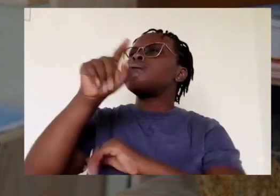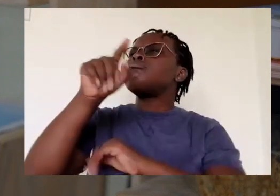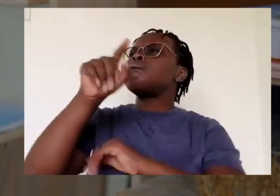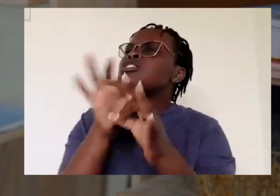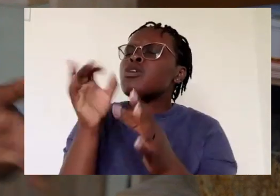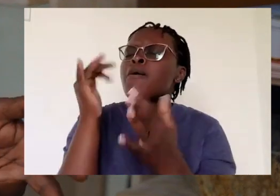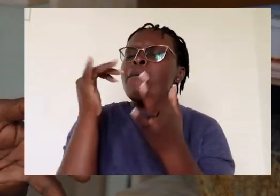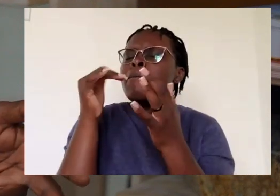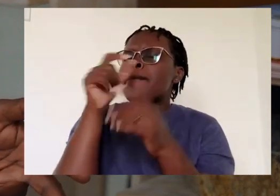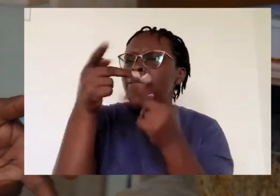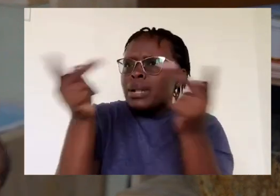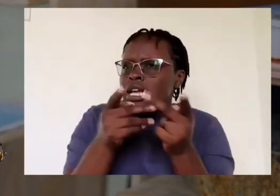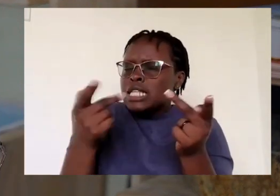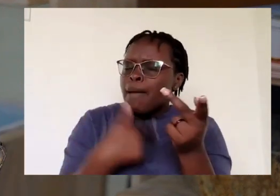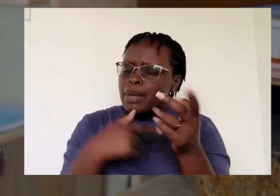region, I can go to